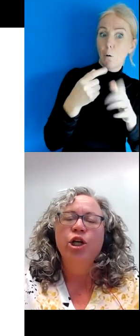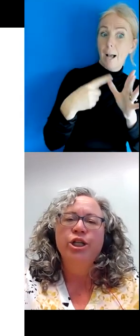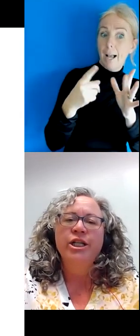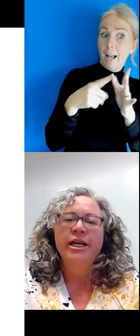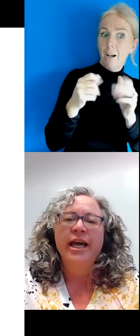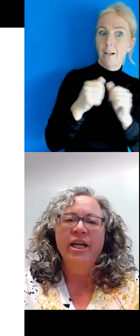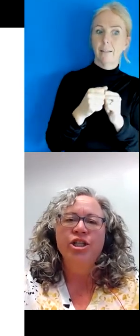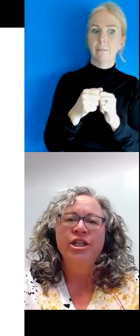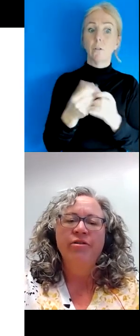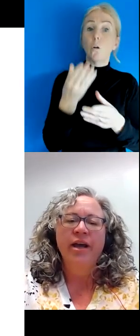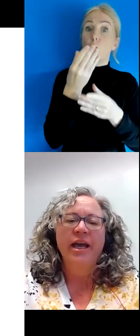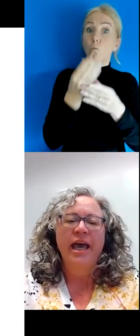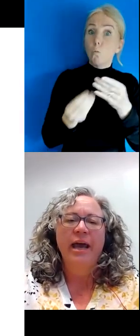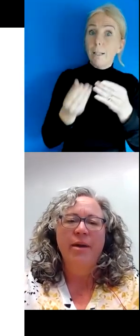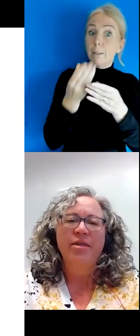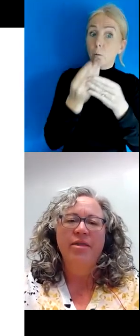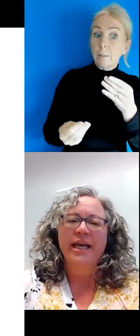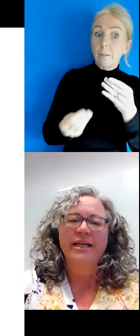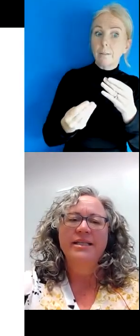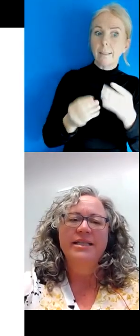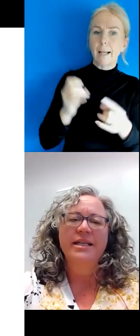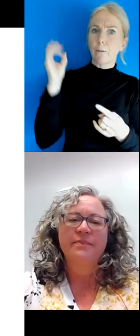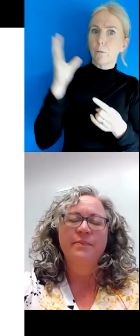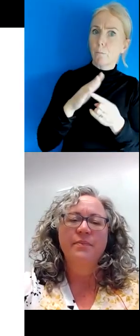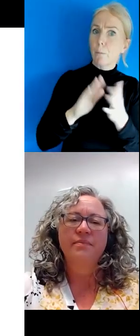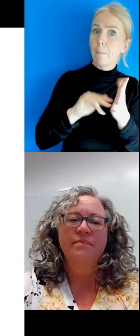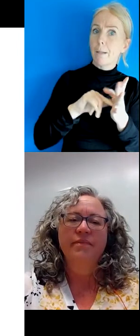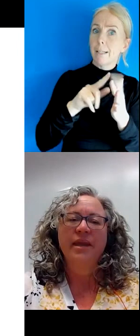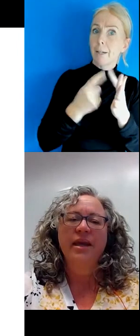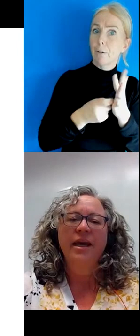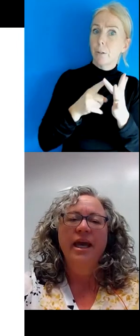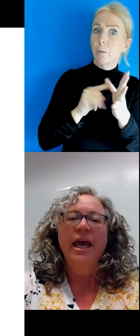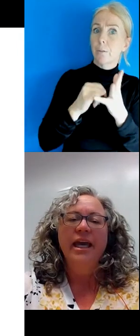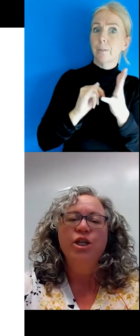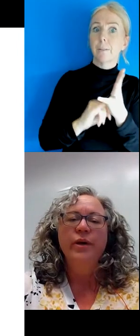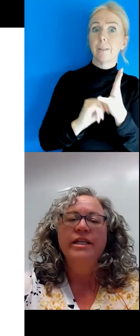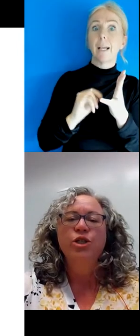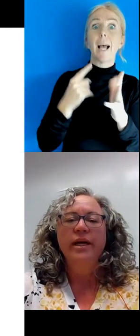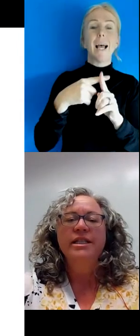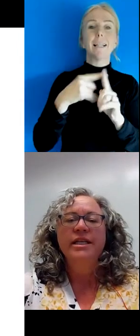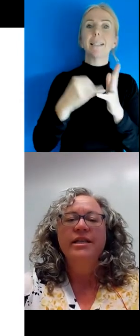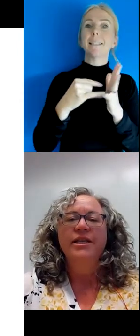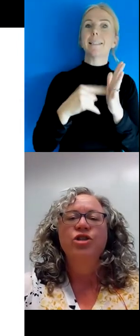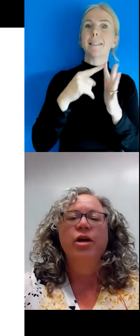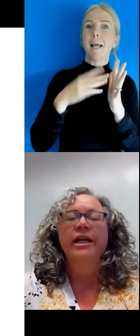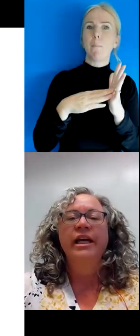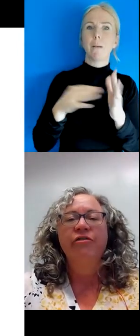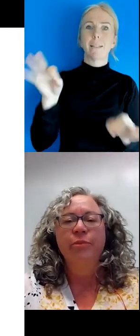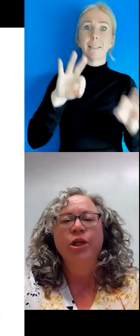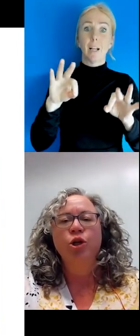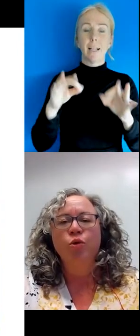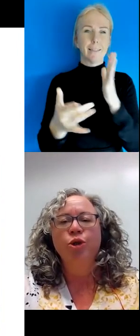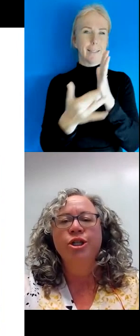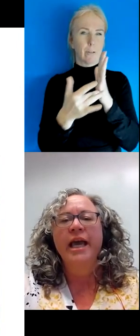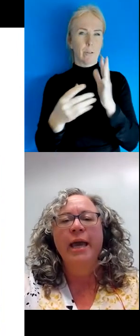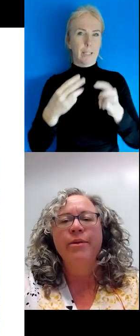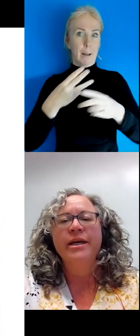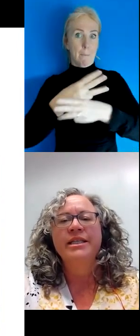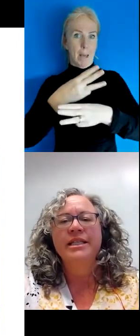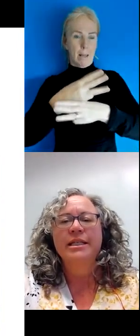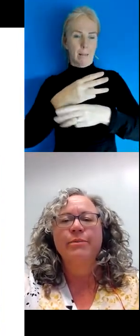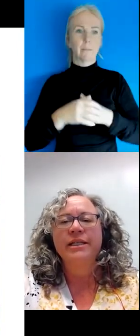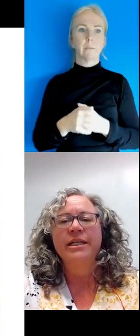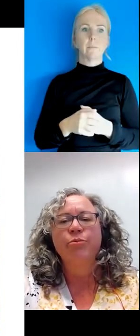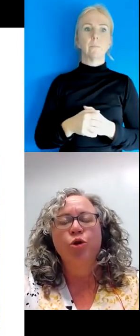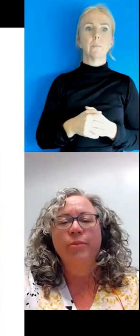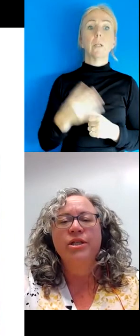science, technology, engineering and mathematics. In 2020, the Australian Government launched the